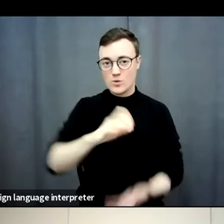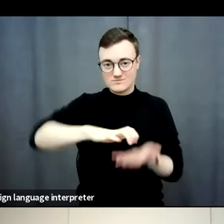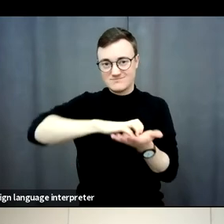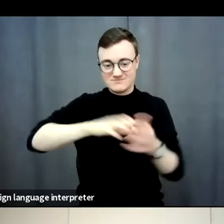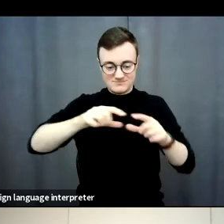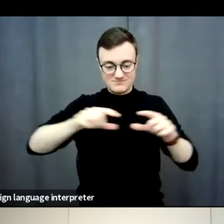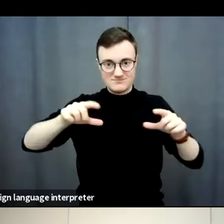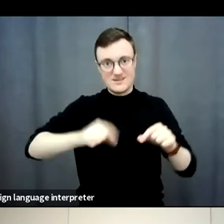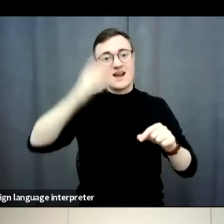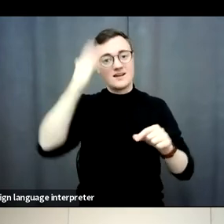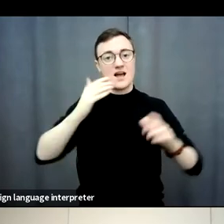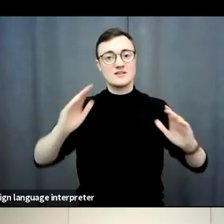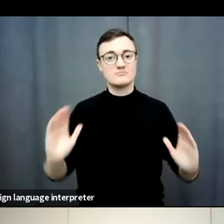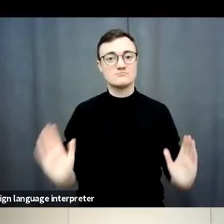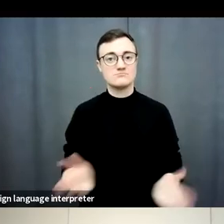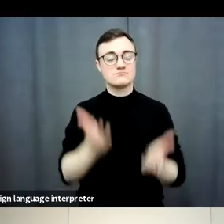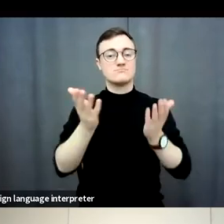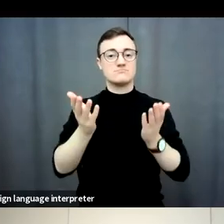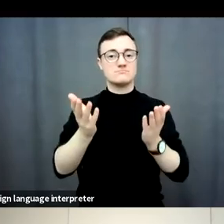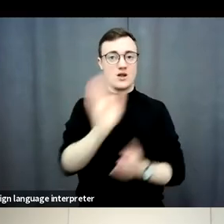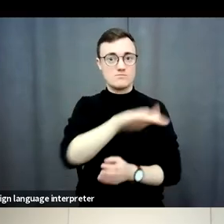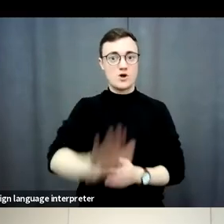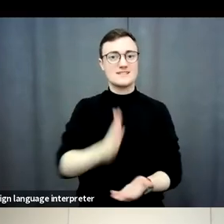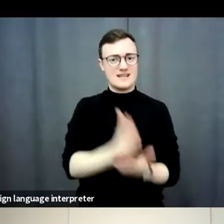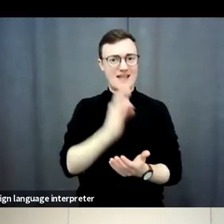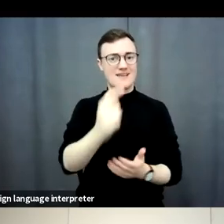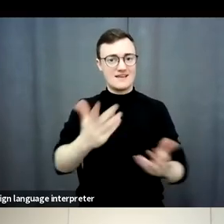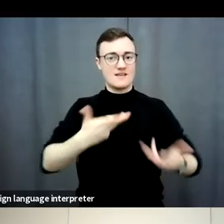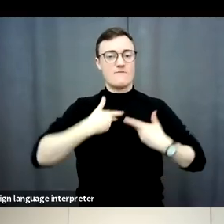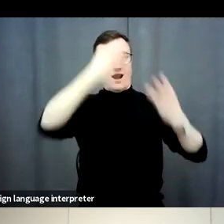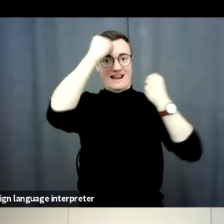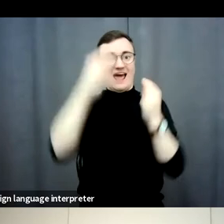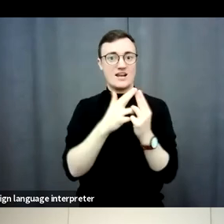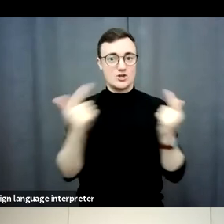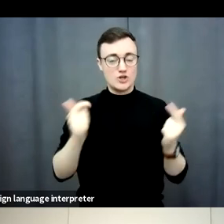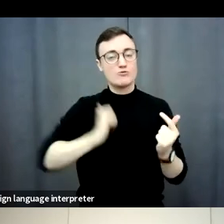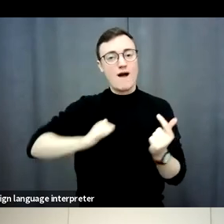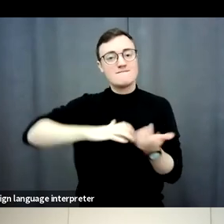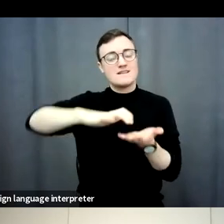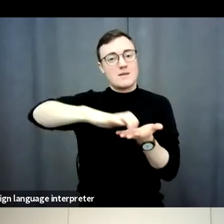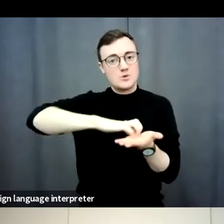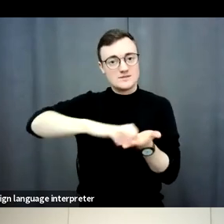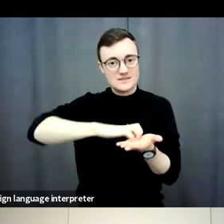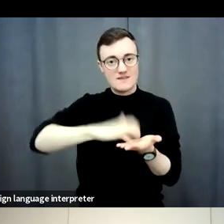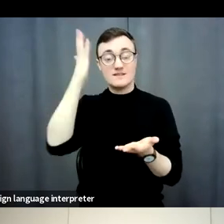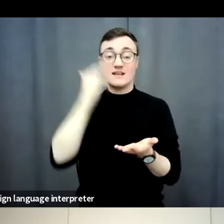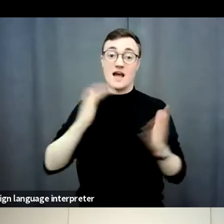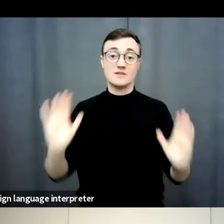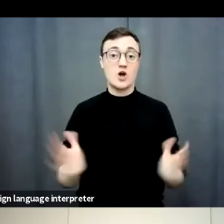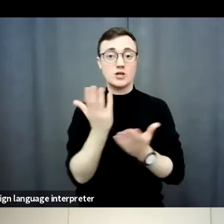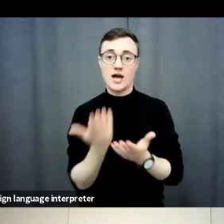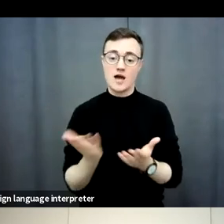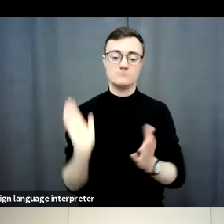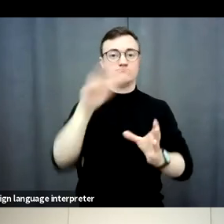the right to learn and to use Braille, to increased access to participation and inclusion in preschools